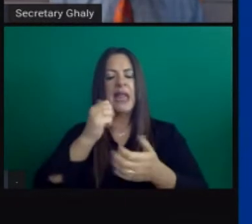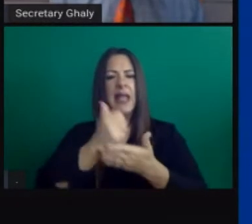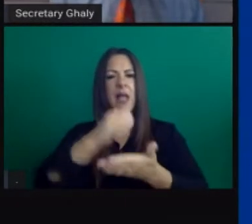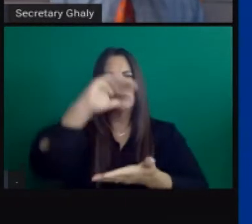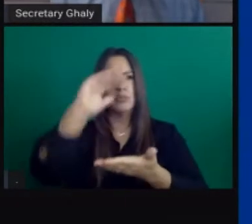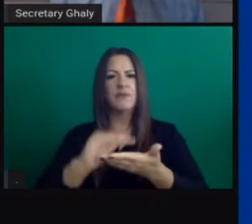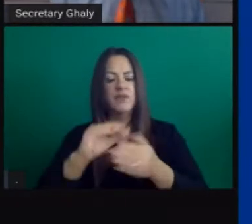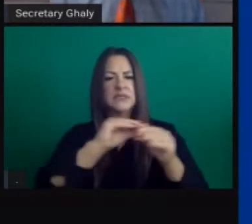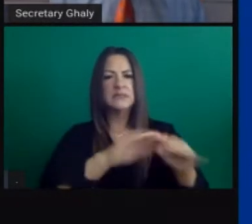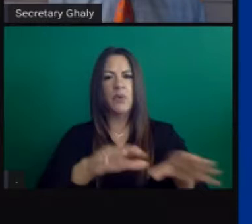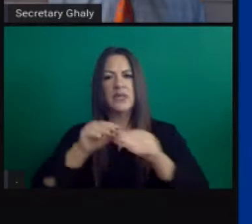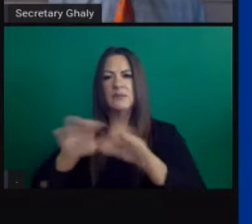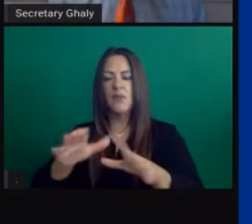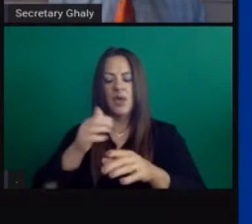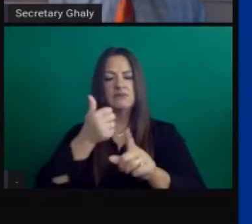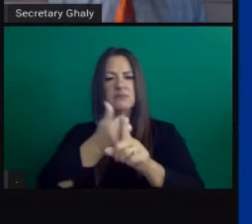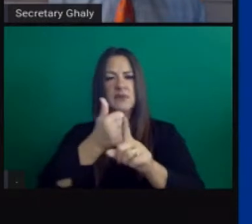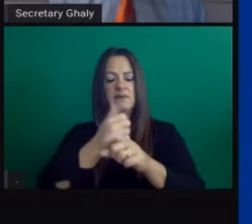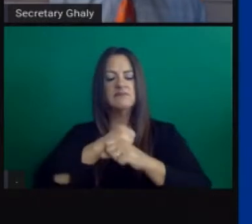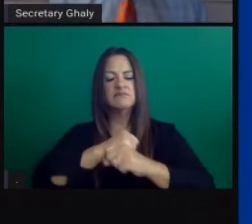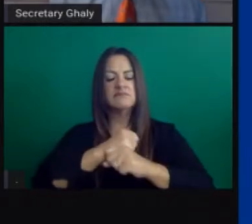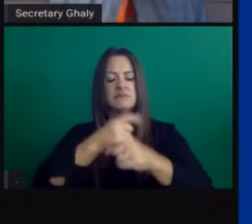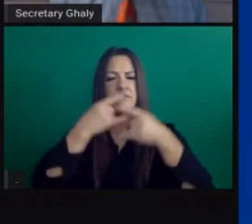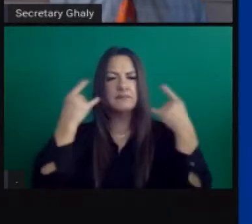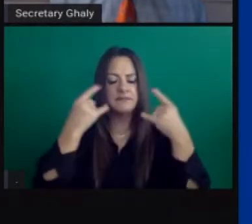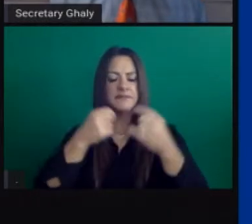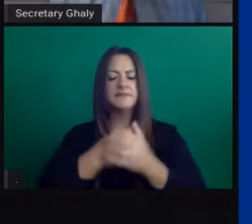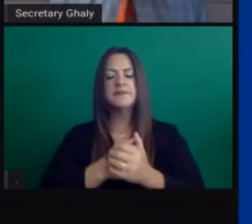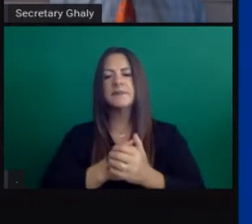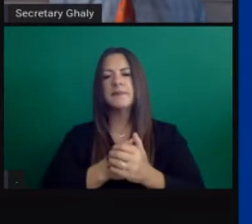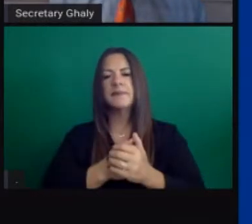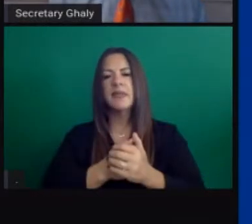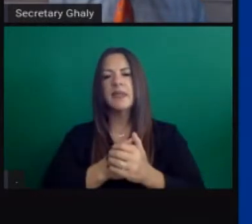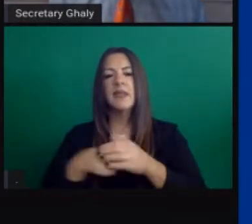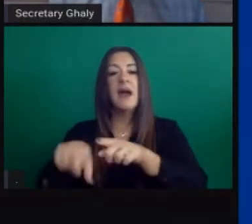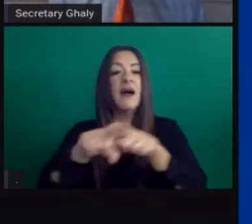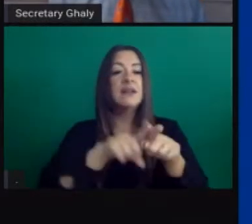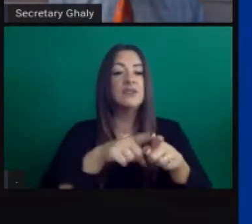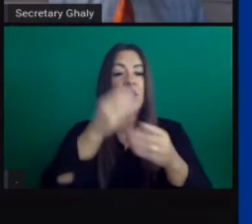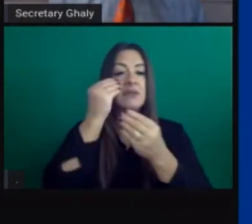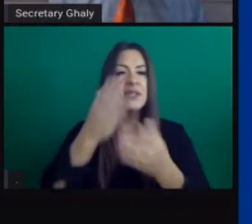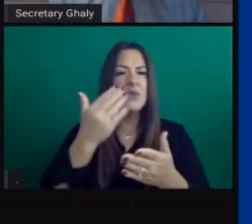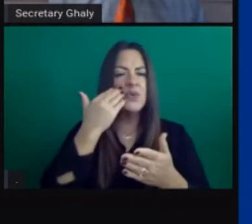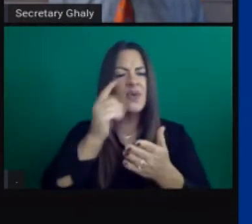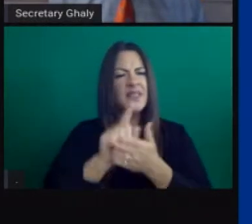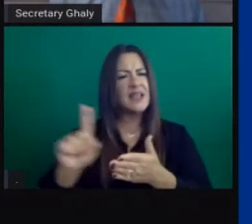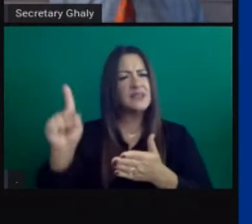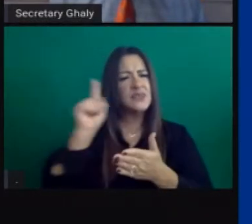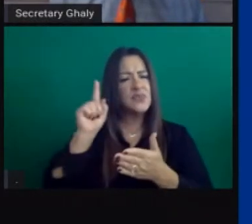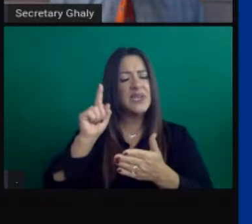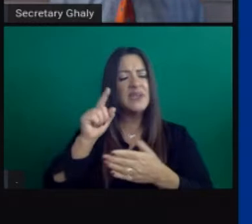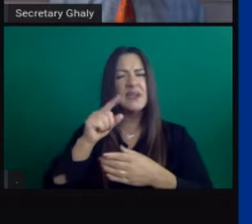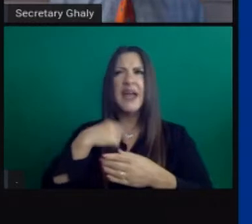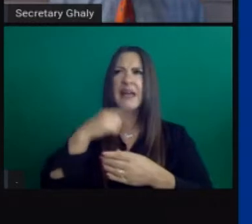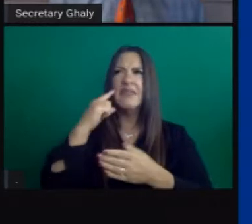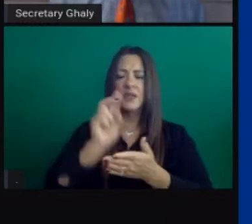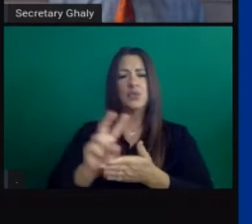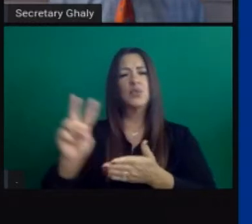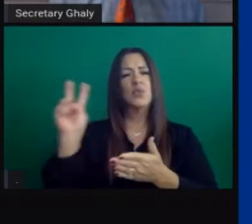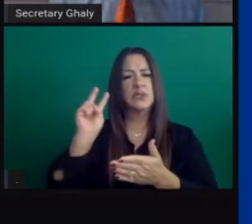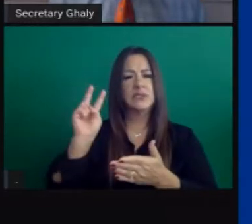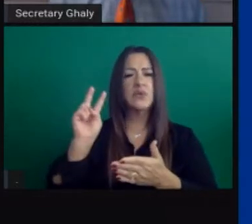So as I've mentioned, many of you have followed that last week, or really the week